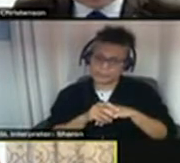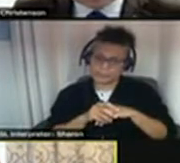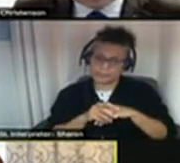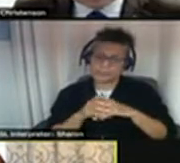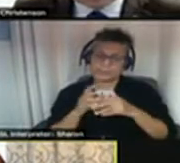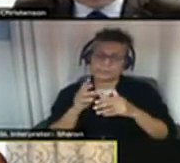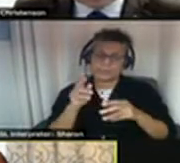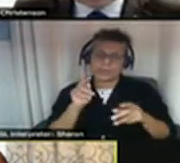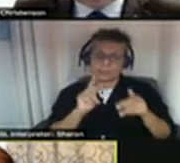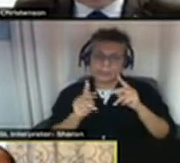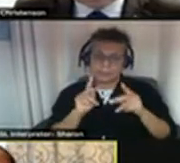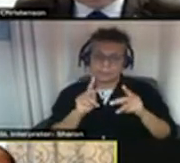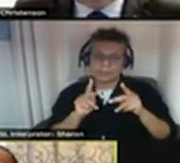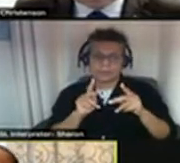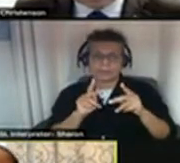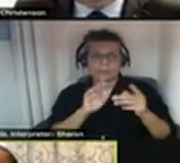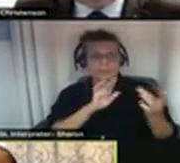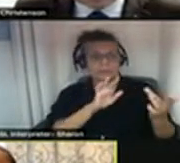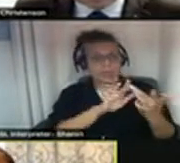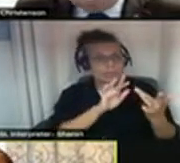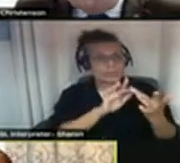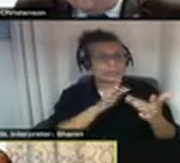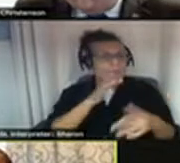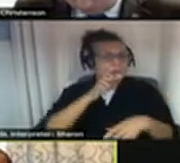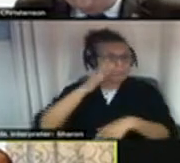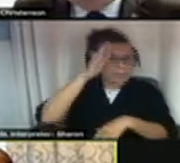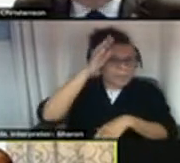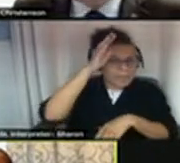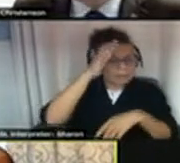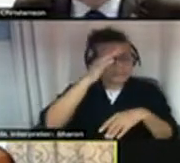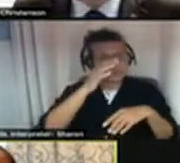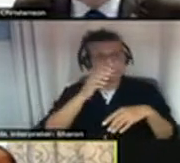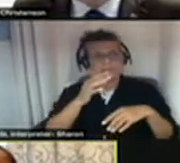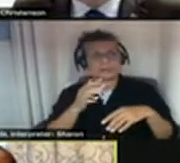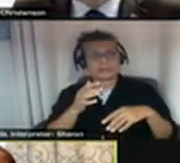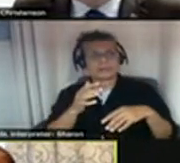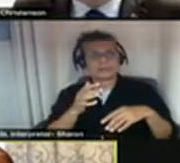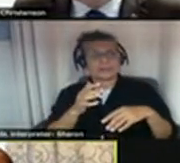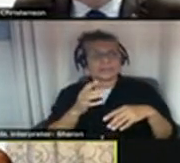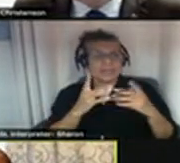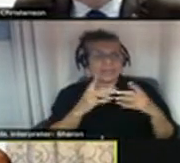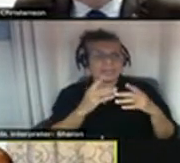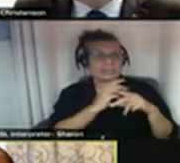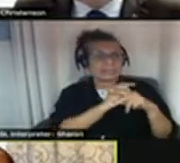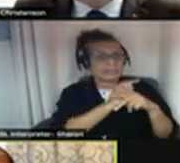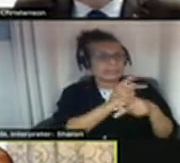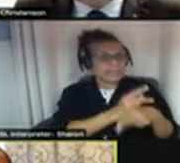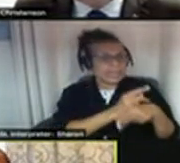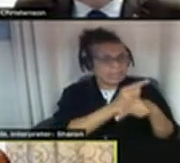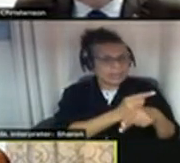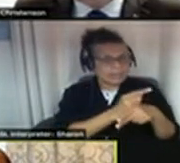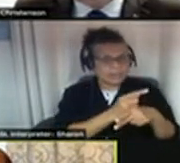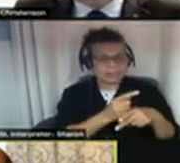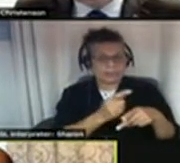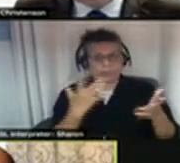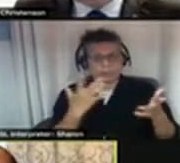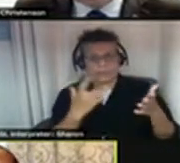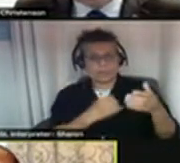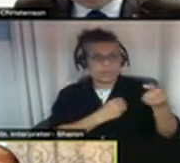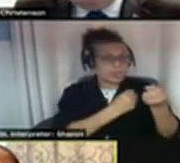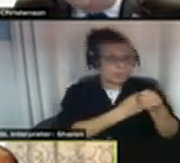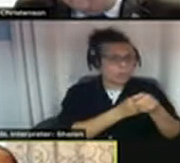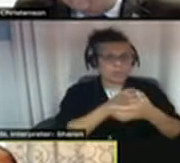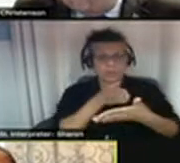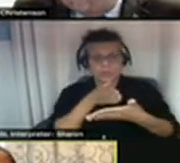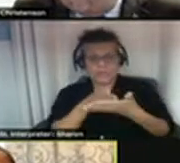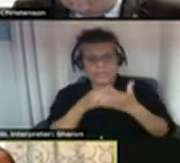people reach out, caregivers, parents have emailed, have expressed their opinions on whether they were for masks, against masks.